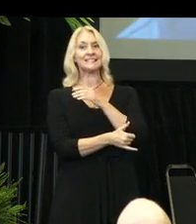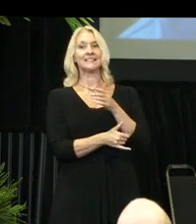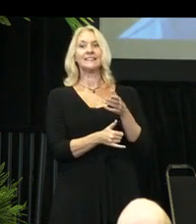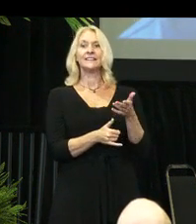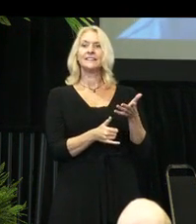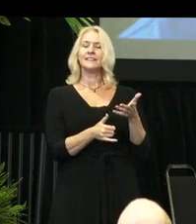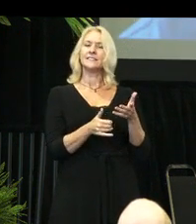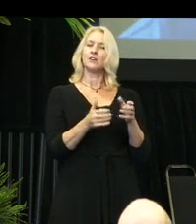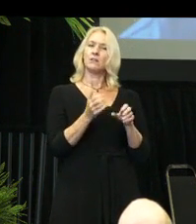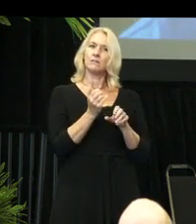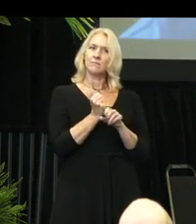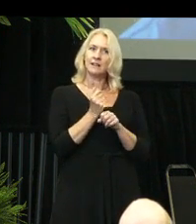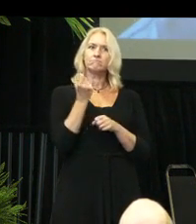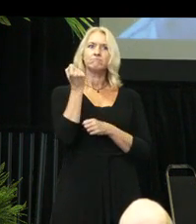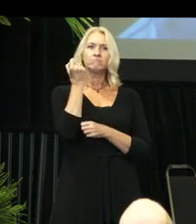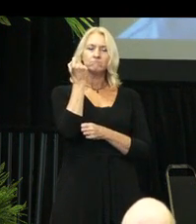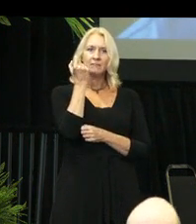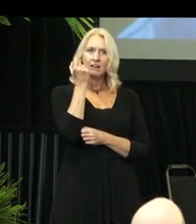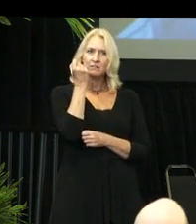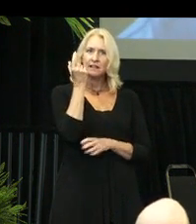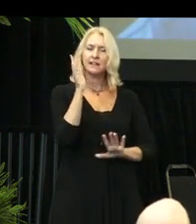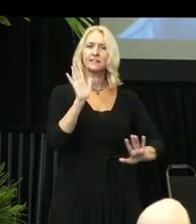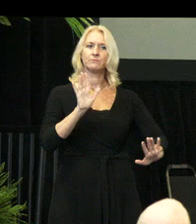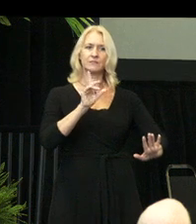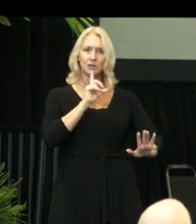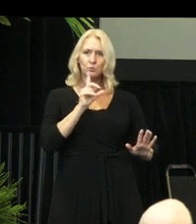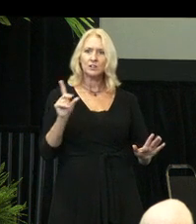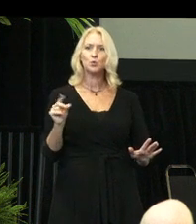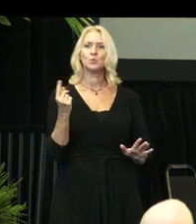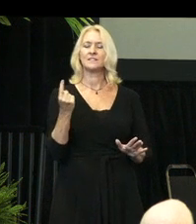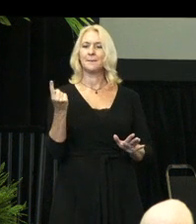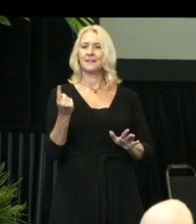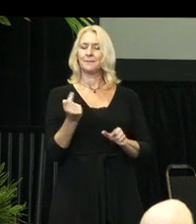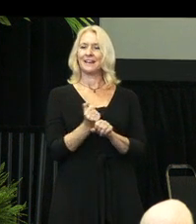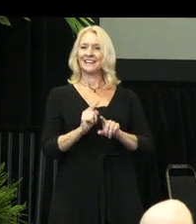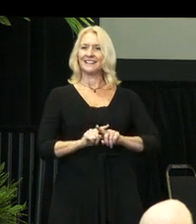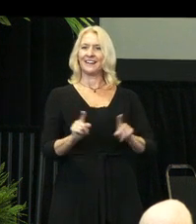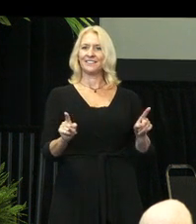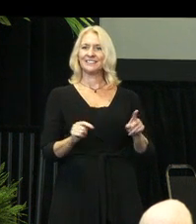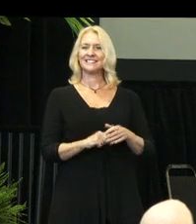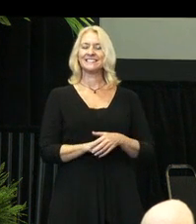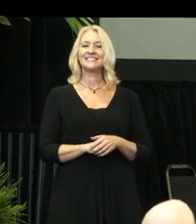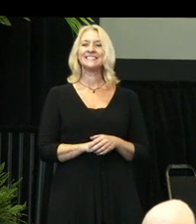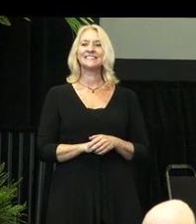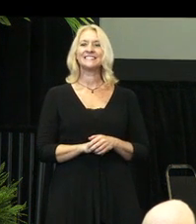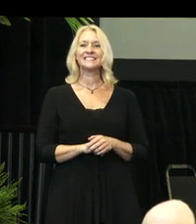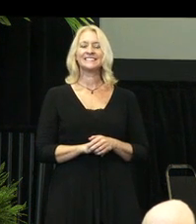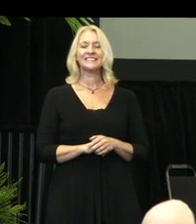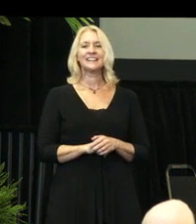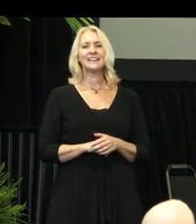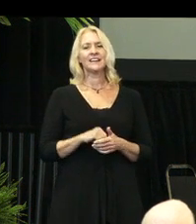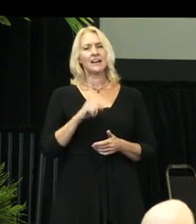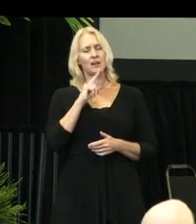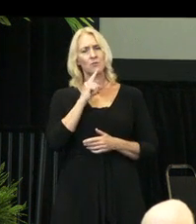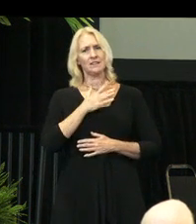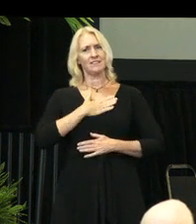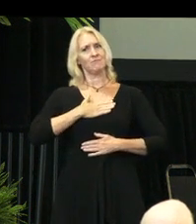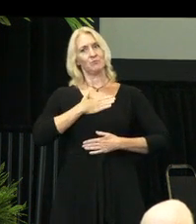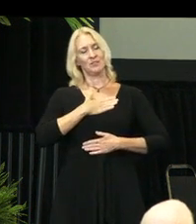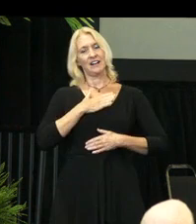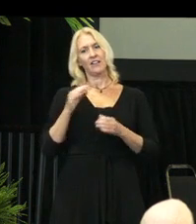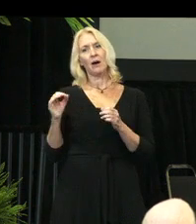much more real, that you can actually do something. I definitely appreciate that we had to go out and do things like that, and